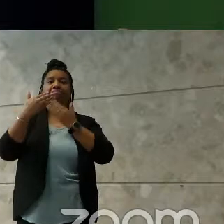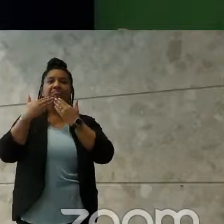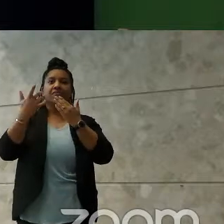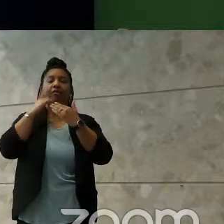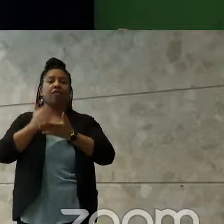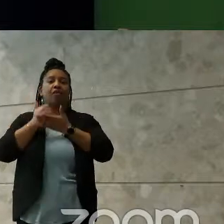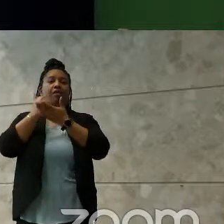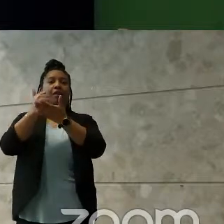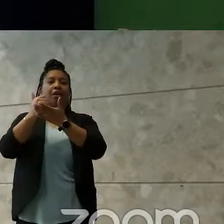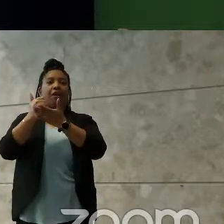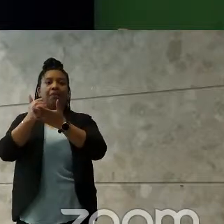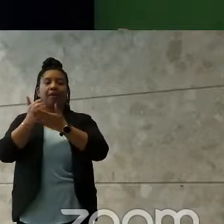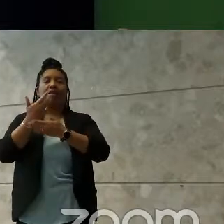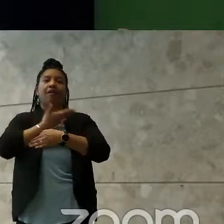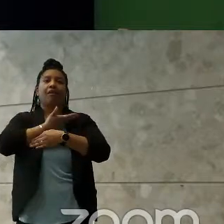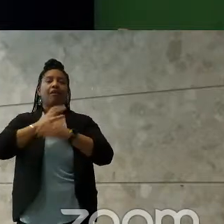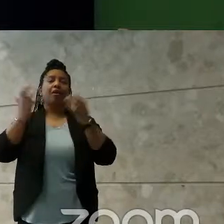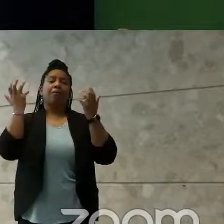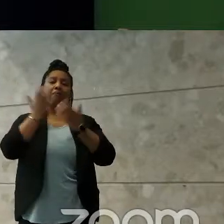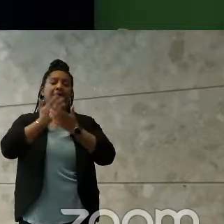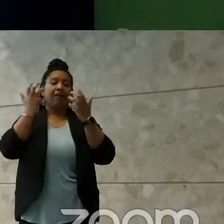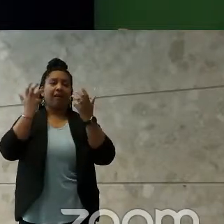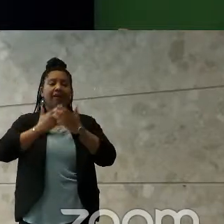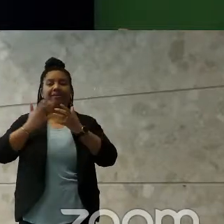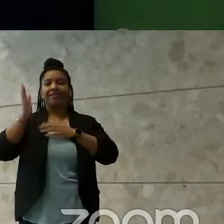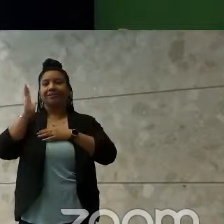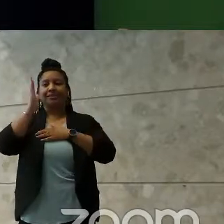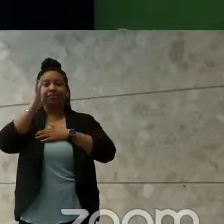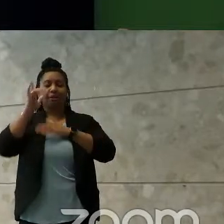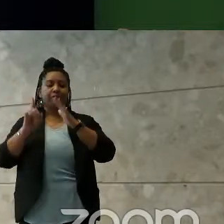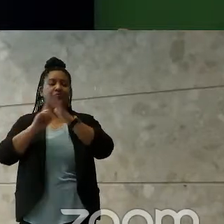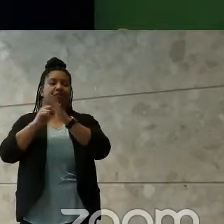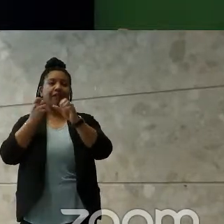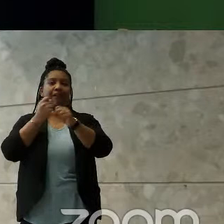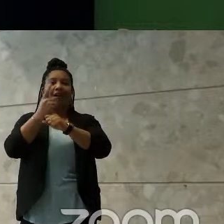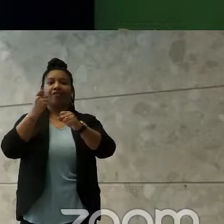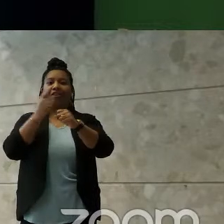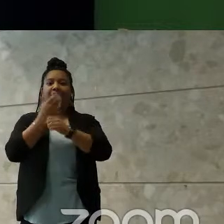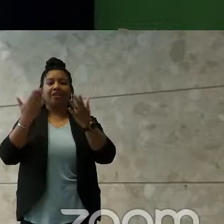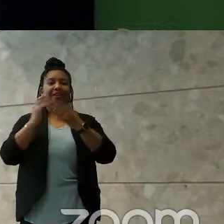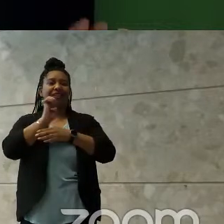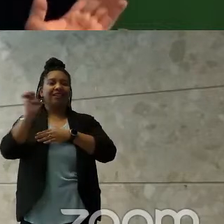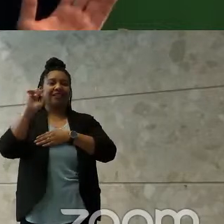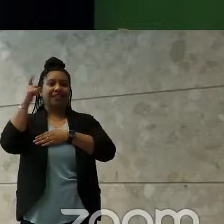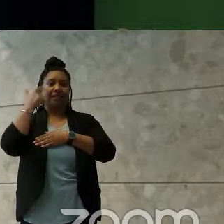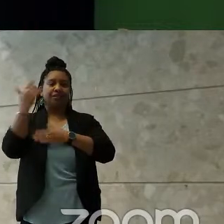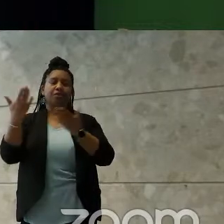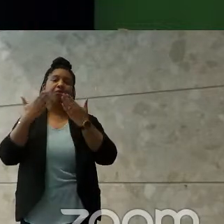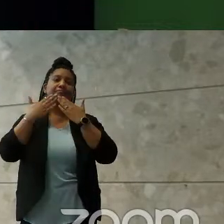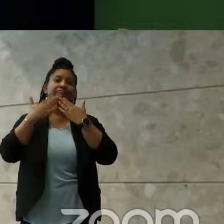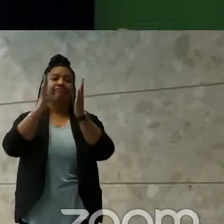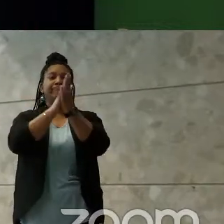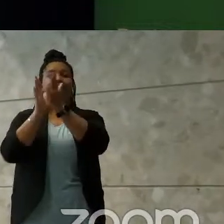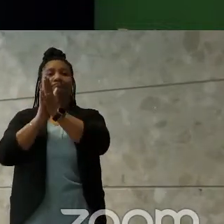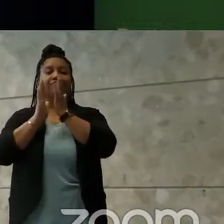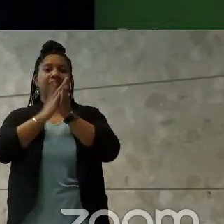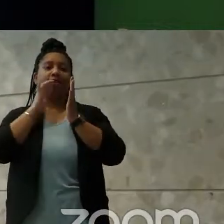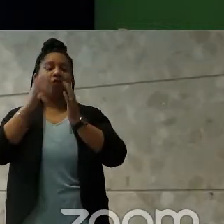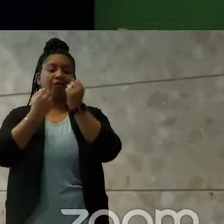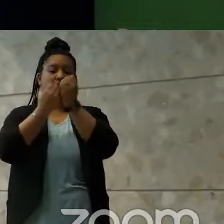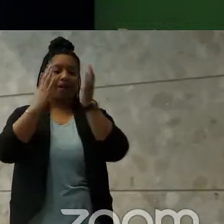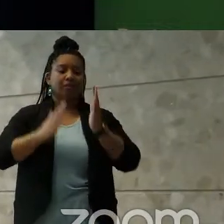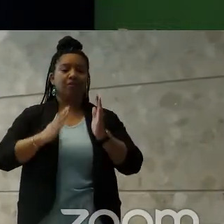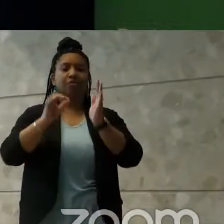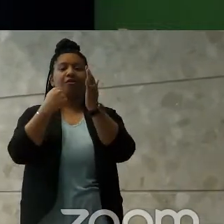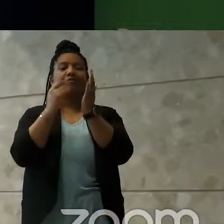bring our thought-provoking speakers to East Lansing year after year. I'd like to ask you just a round of applause for all of our sponsors.